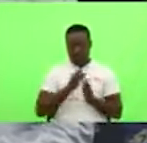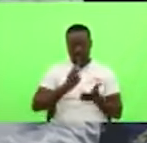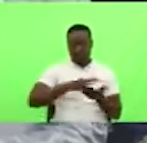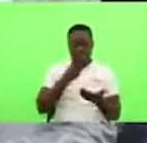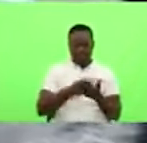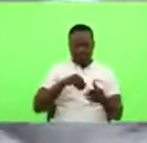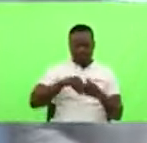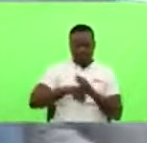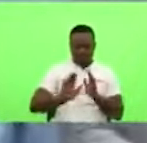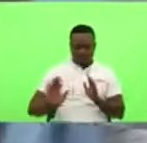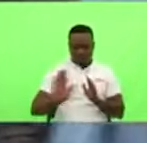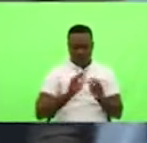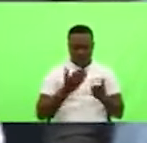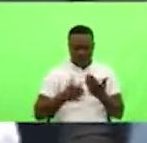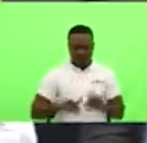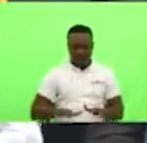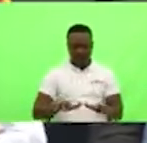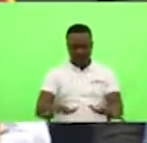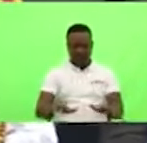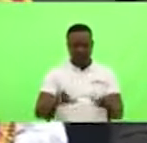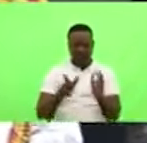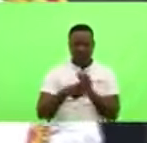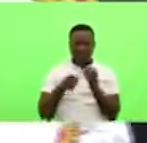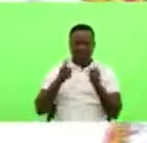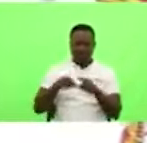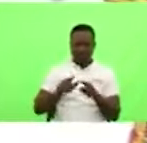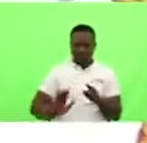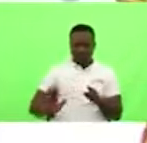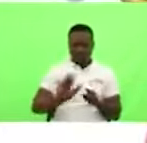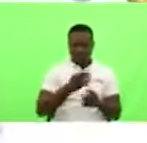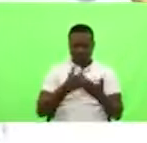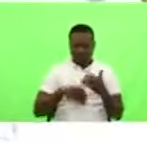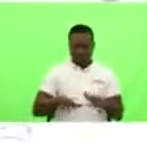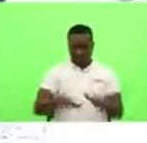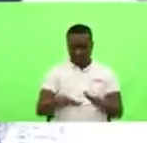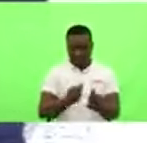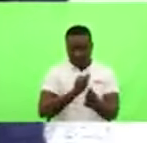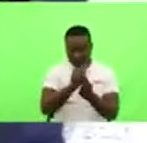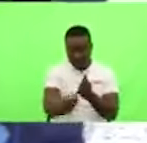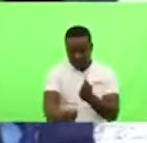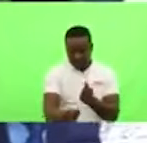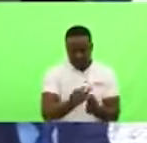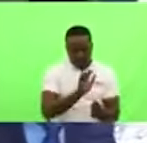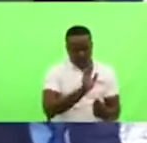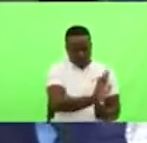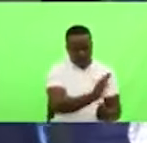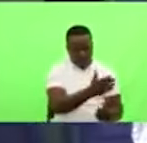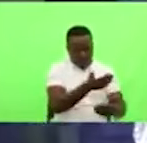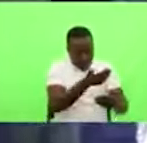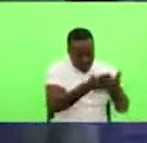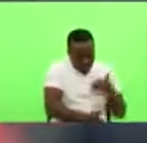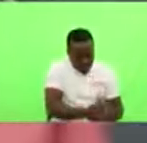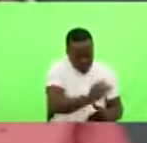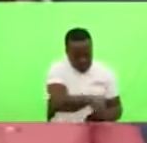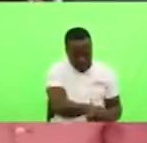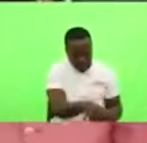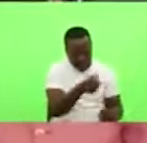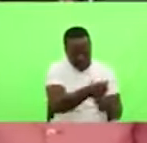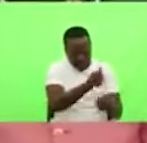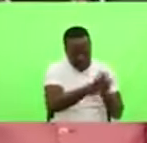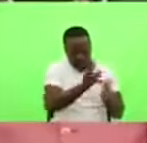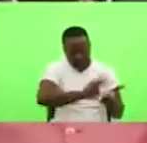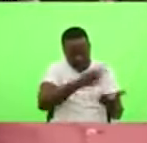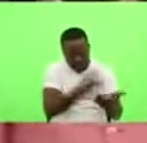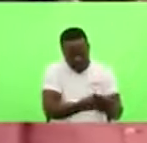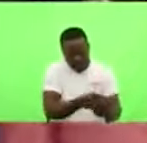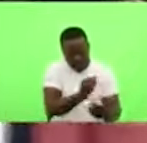their generation. And then if their generation passes, their children will be witnesses. And